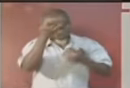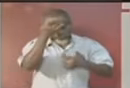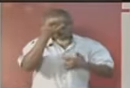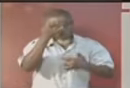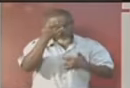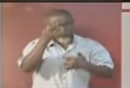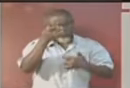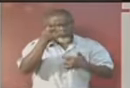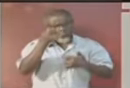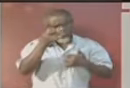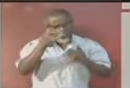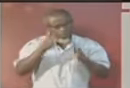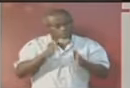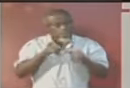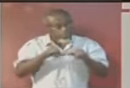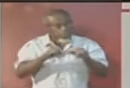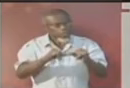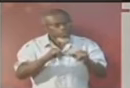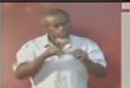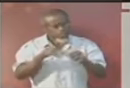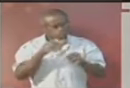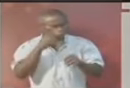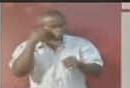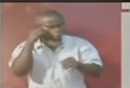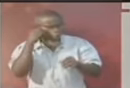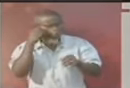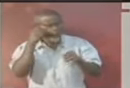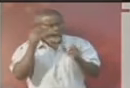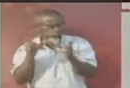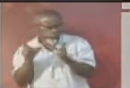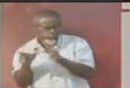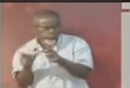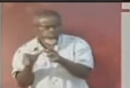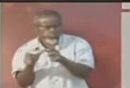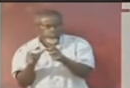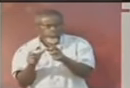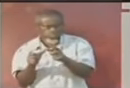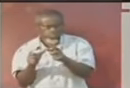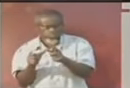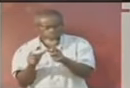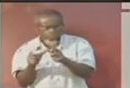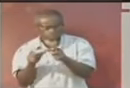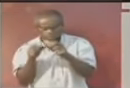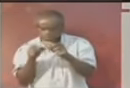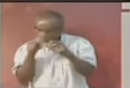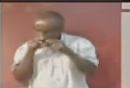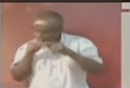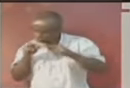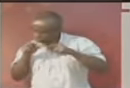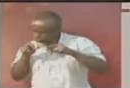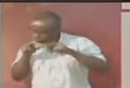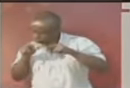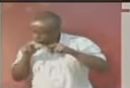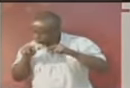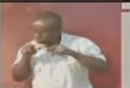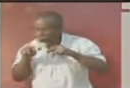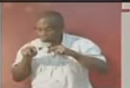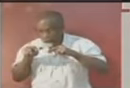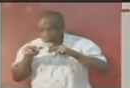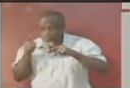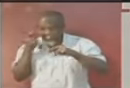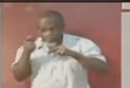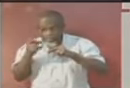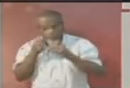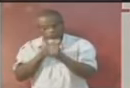particular individual, but again, continues to be at home and monitored by the specialists and receive the care as per the clinical guidelines